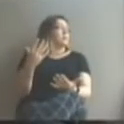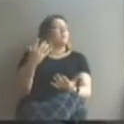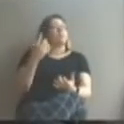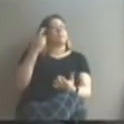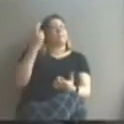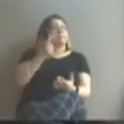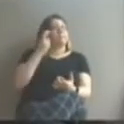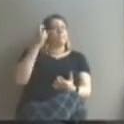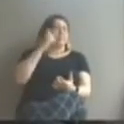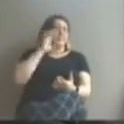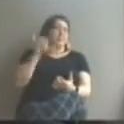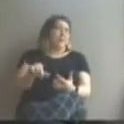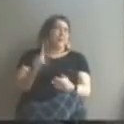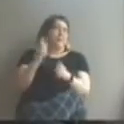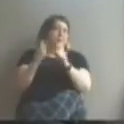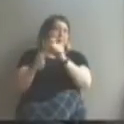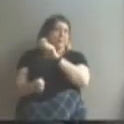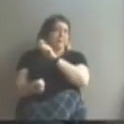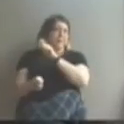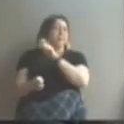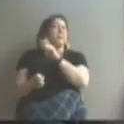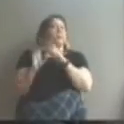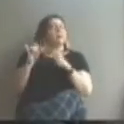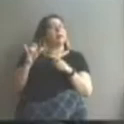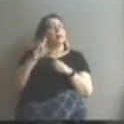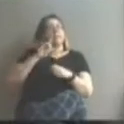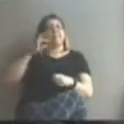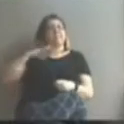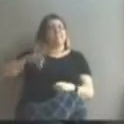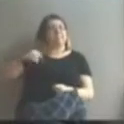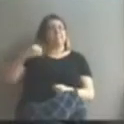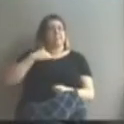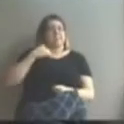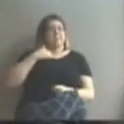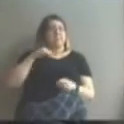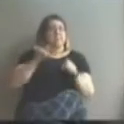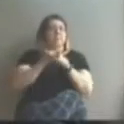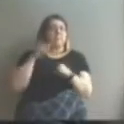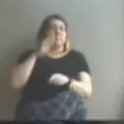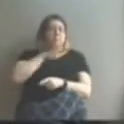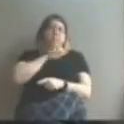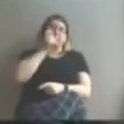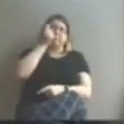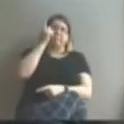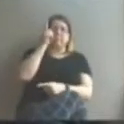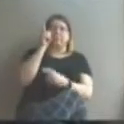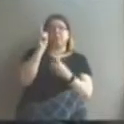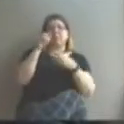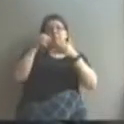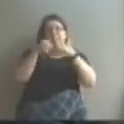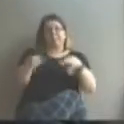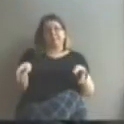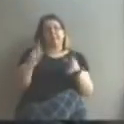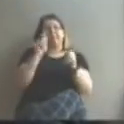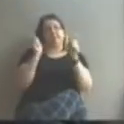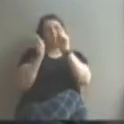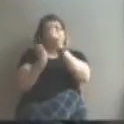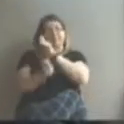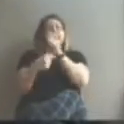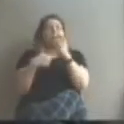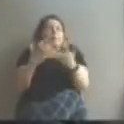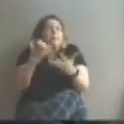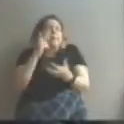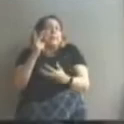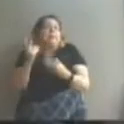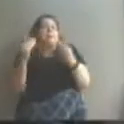rationale for these changes. That was very helpful to me as a board member to understand these organizational changes. I'd like to see